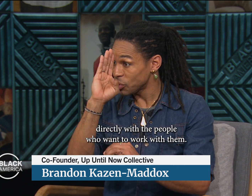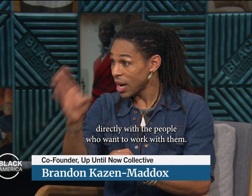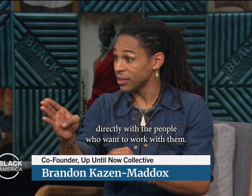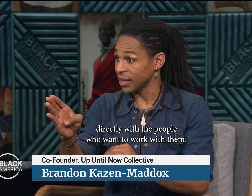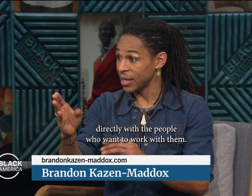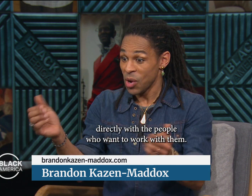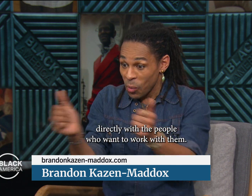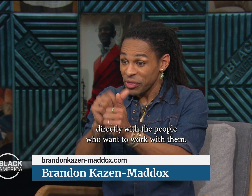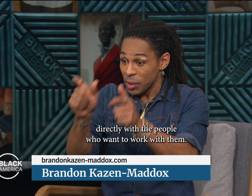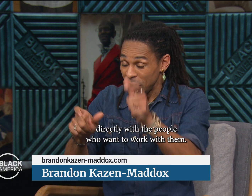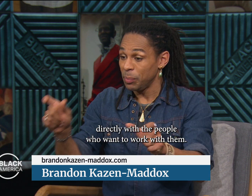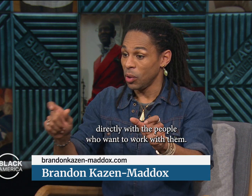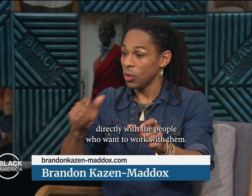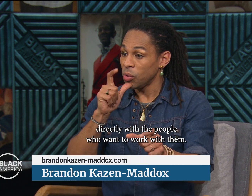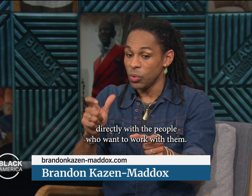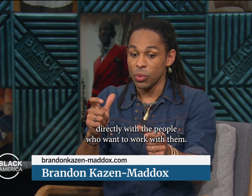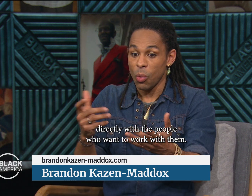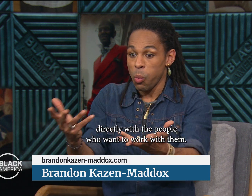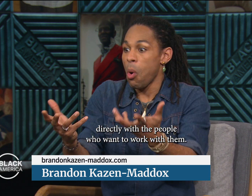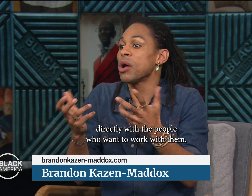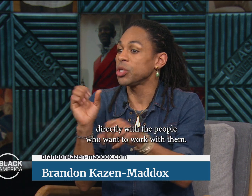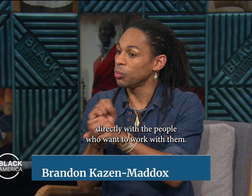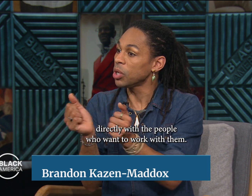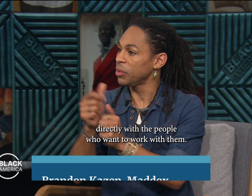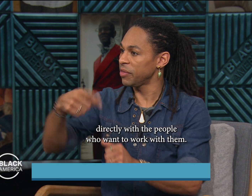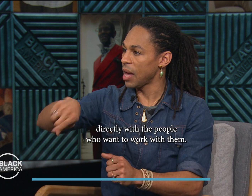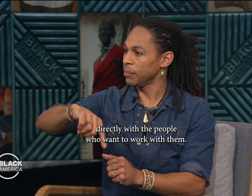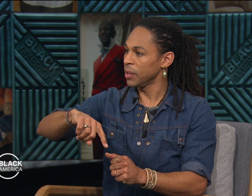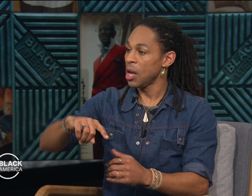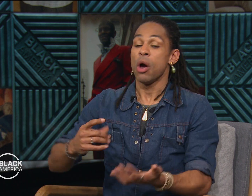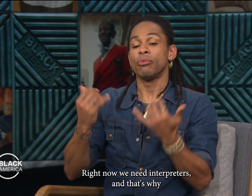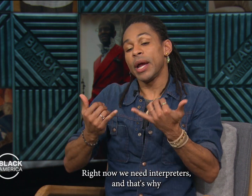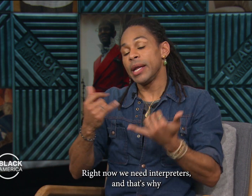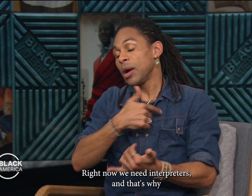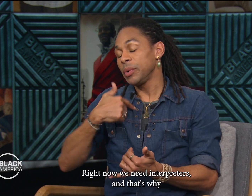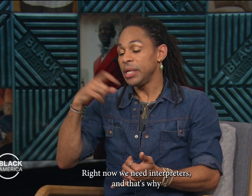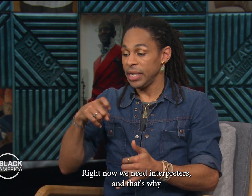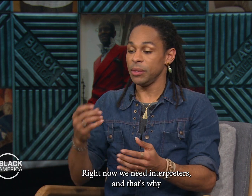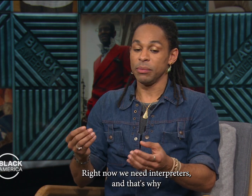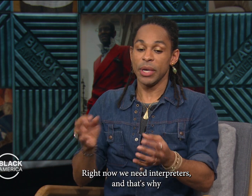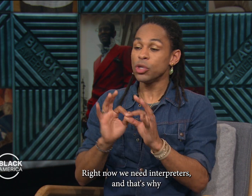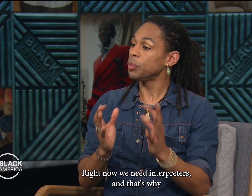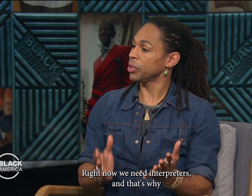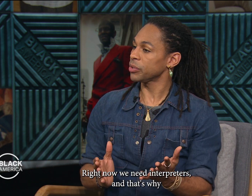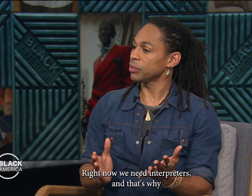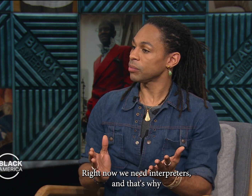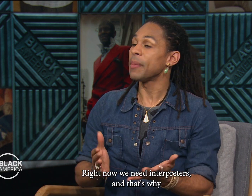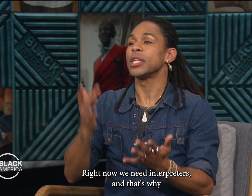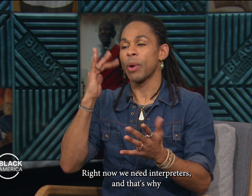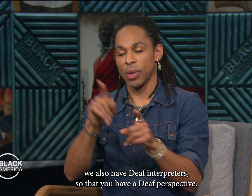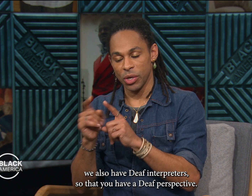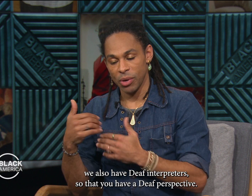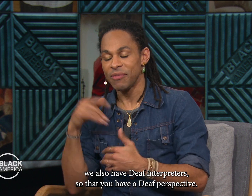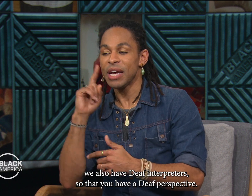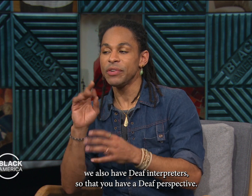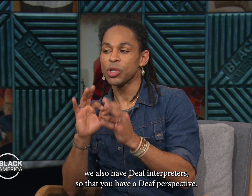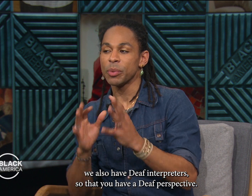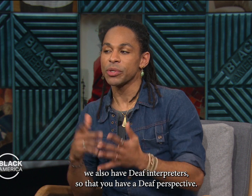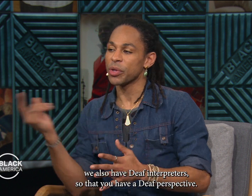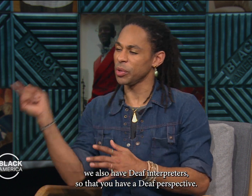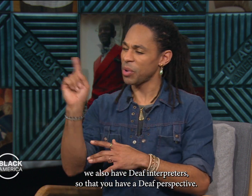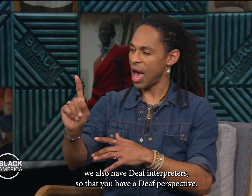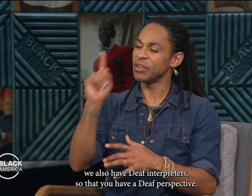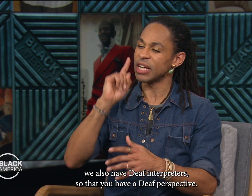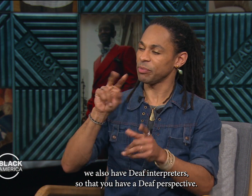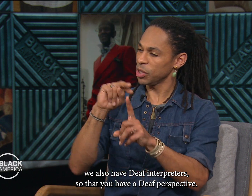communicate directly with the people who want to work with them. Right now, we need interpreters. And that's why we also have deaf